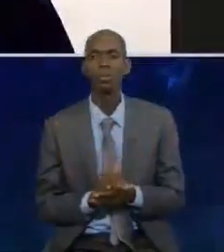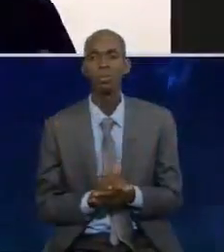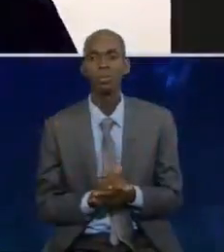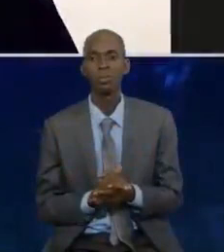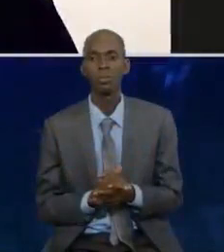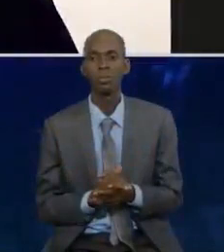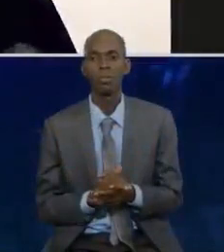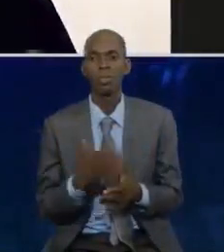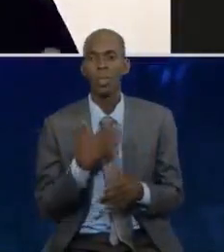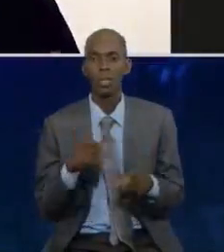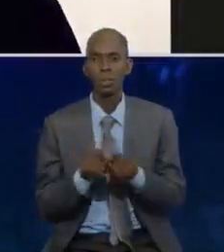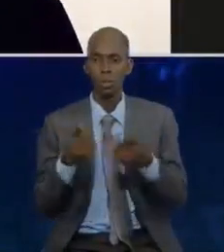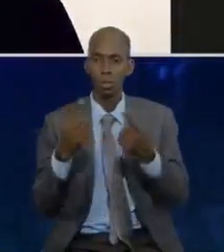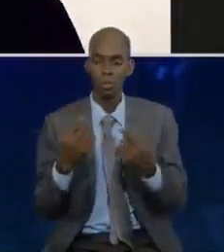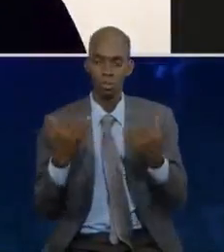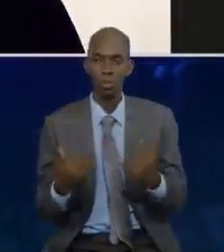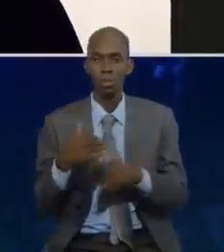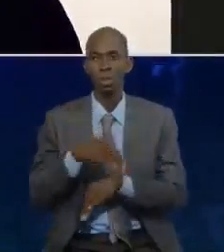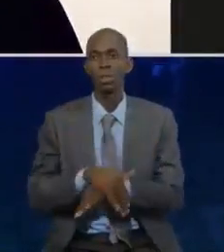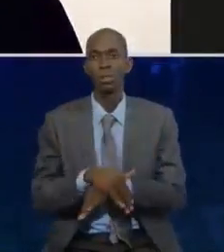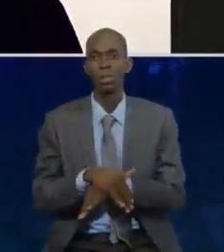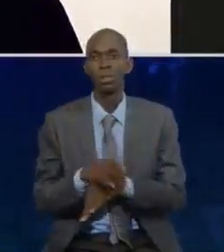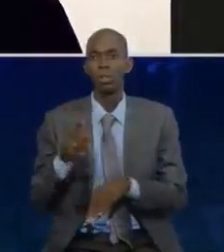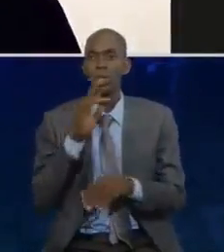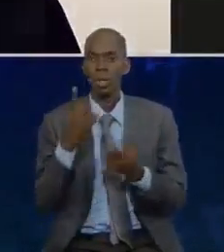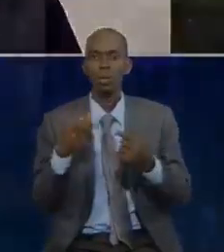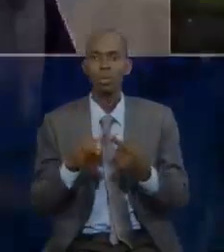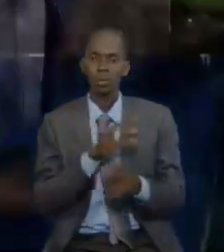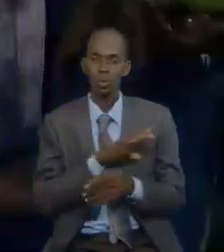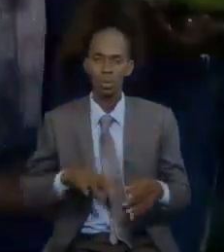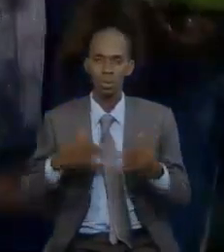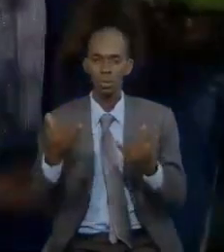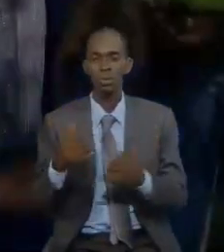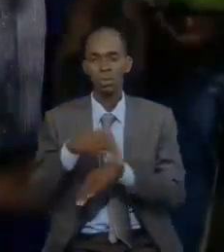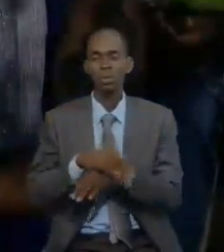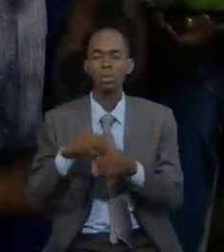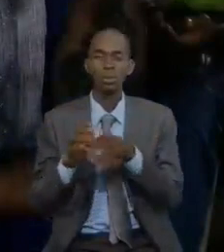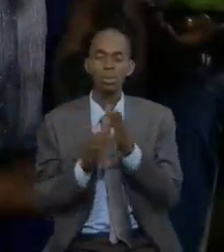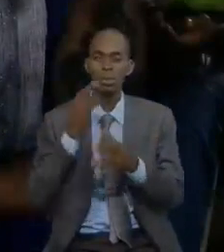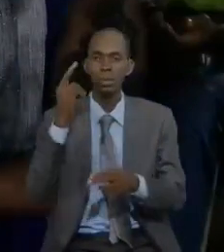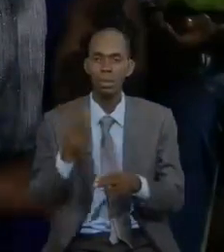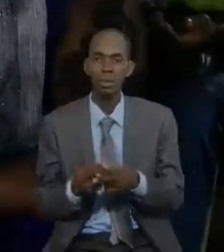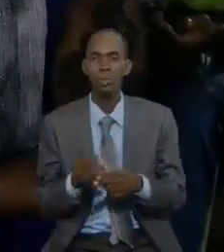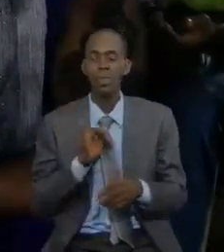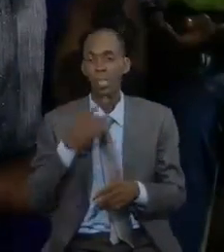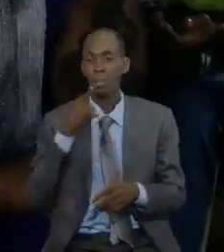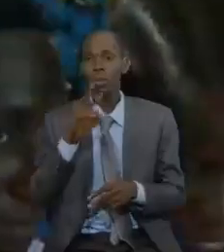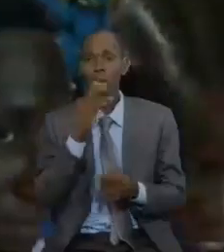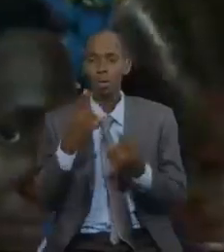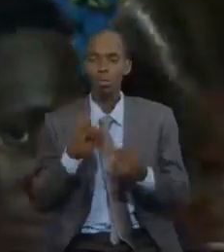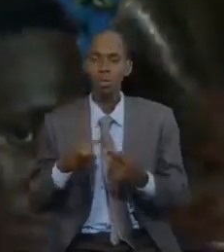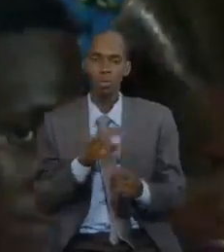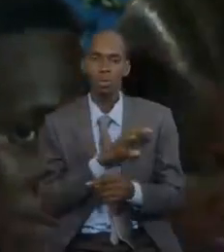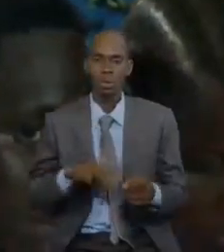And as you come tonight, you are coming to Christ tonight. I said you are coming to Christ tonight.